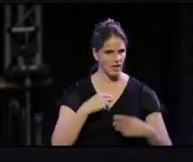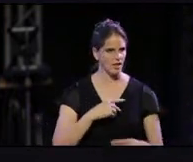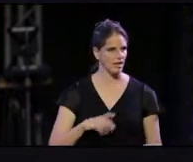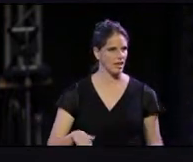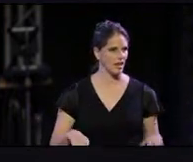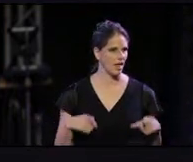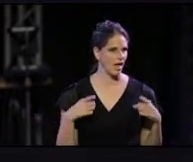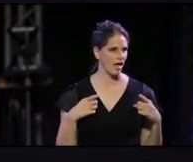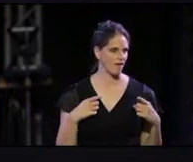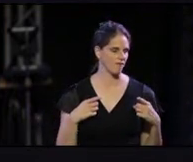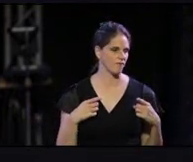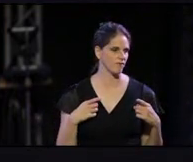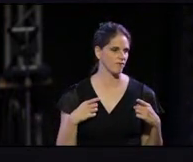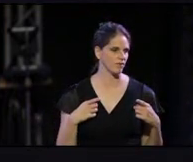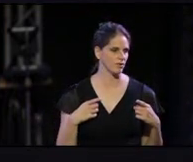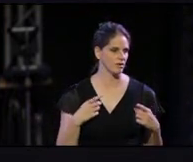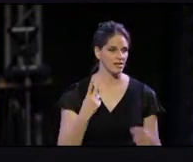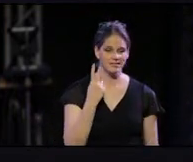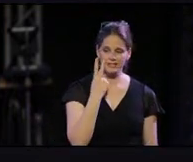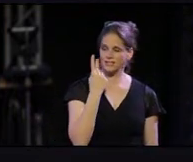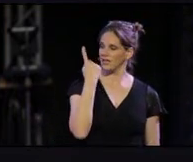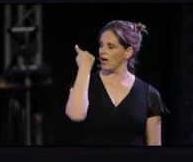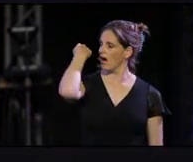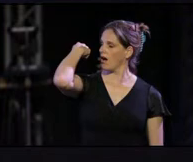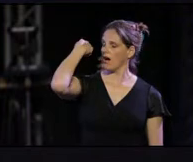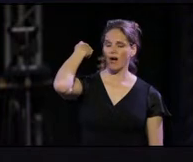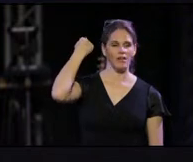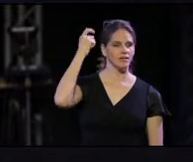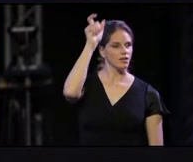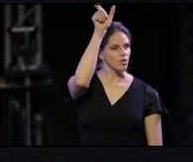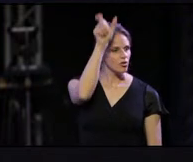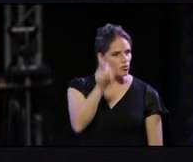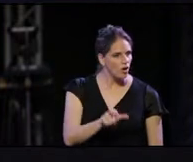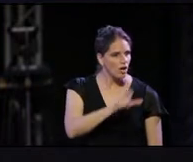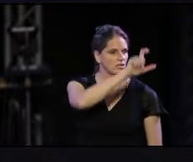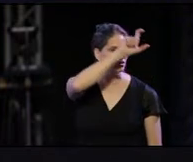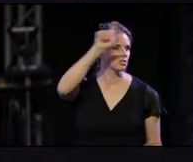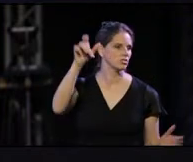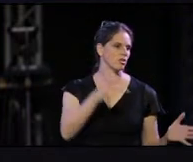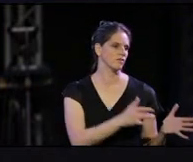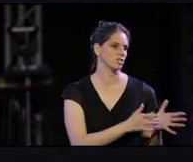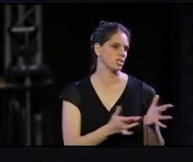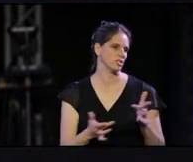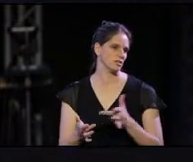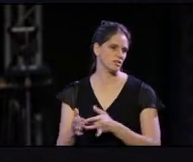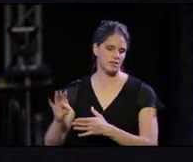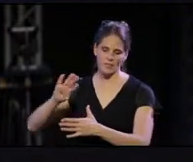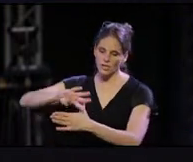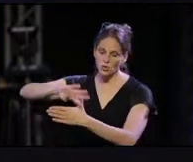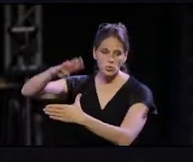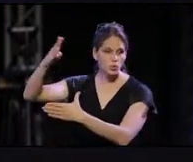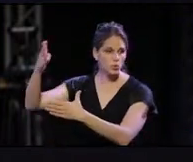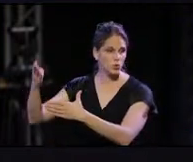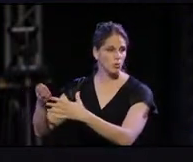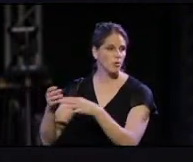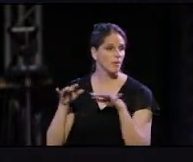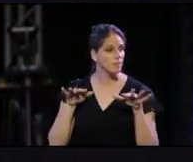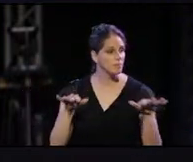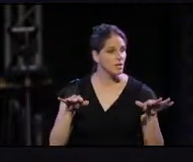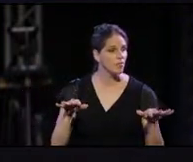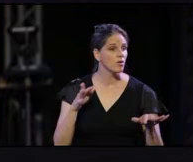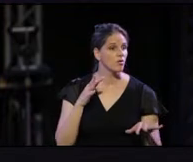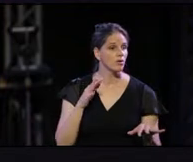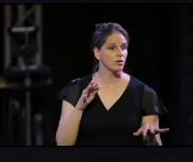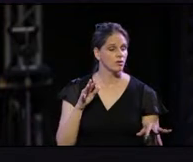us the cross and the tomb, may they know that those